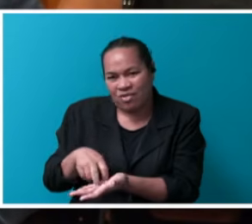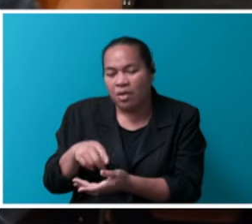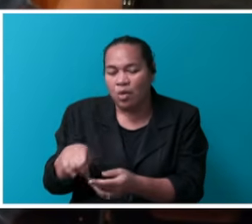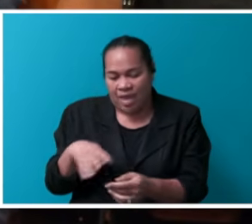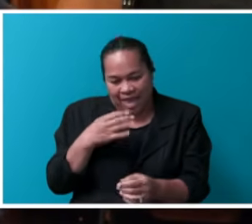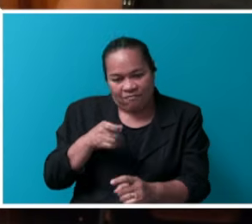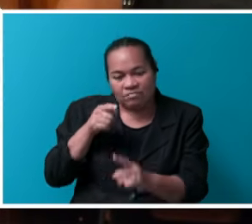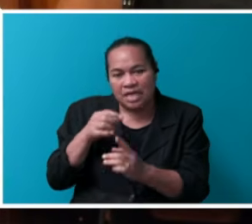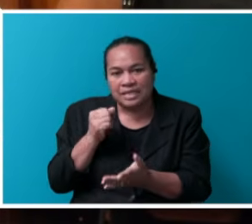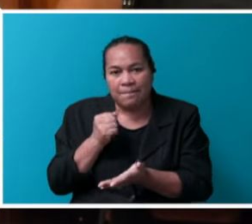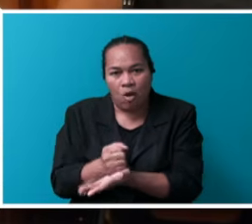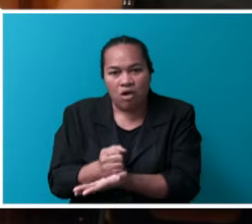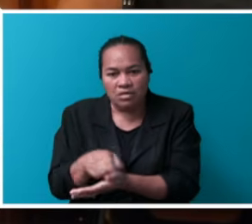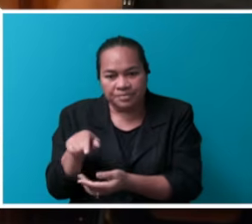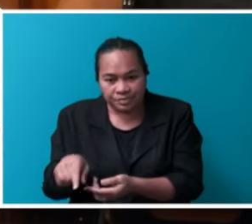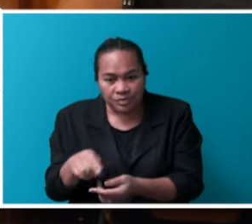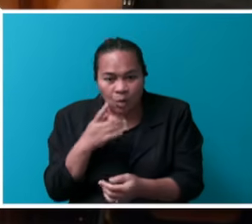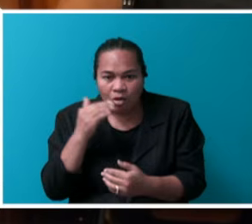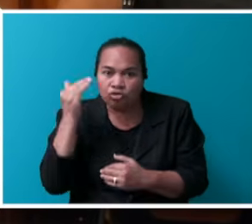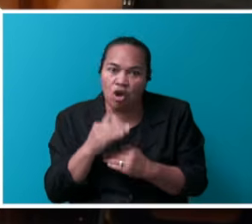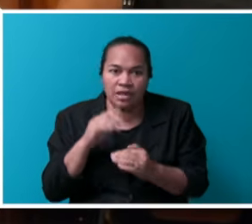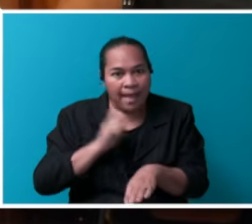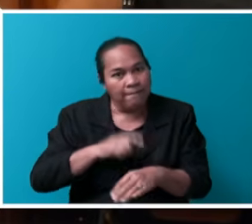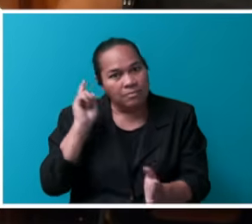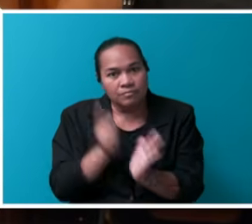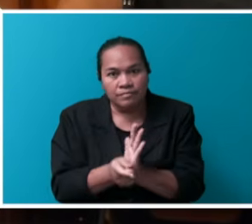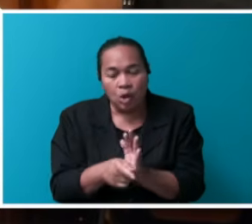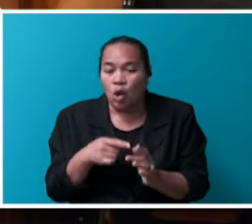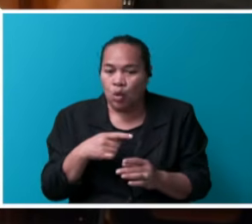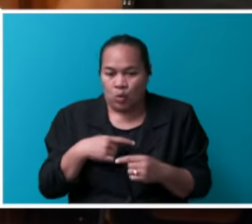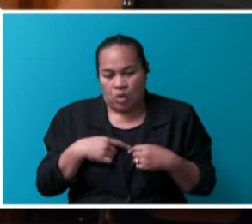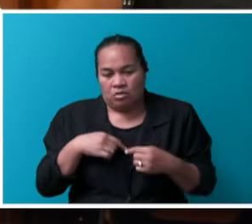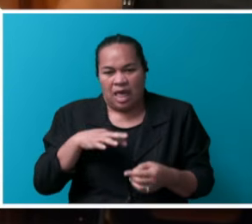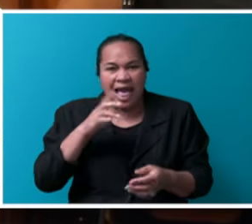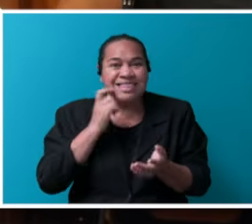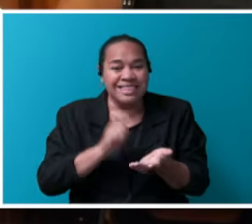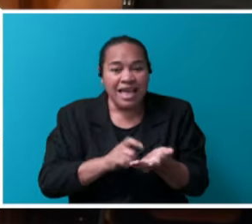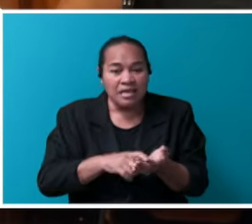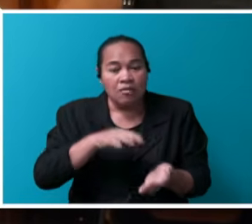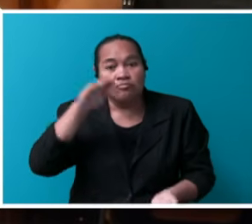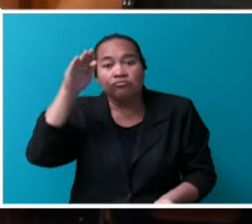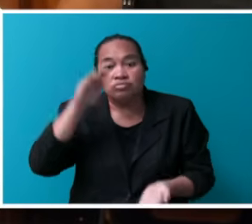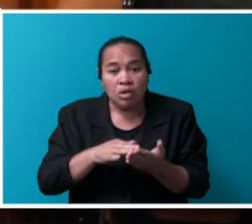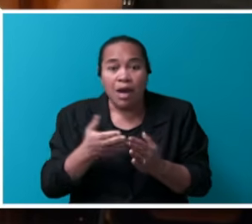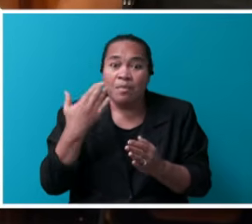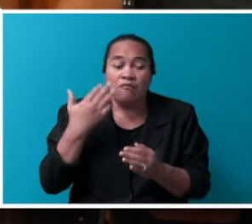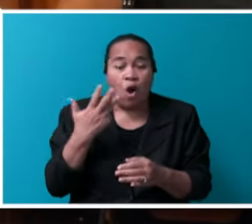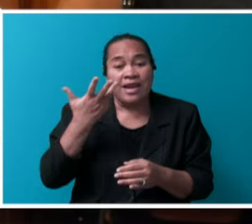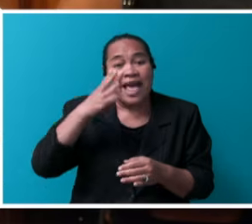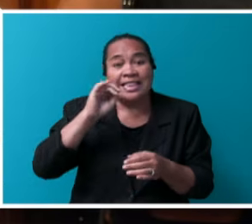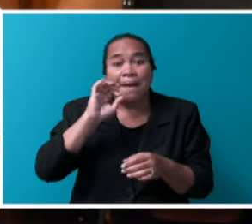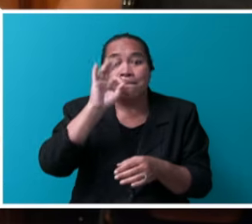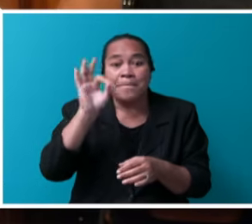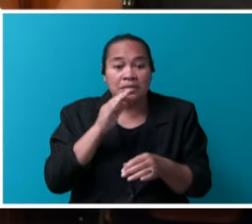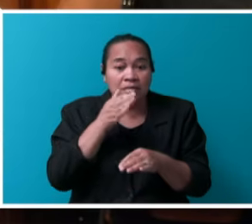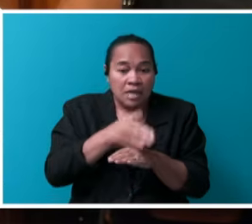measures. Within a short span of time, we managed to bring down the debt to GDP ratio from over 90% to